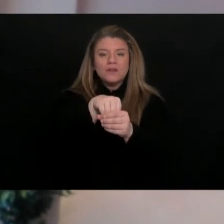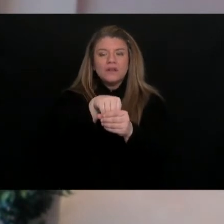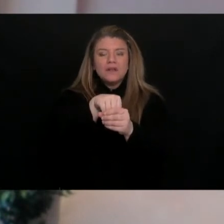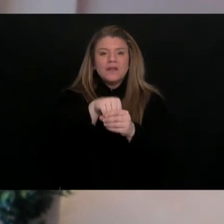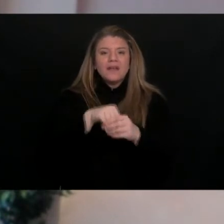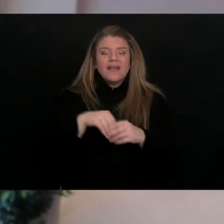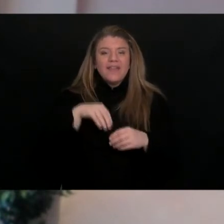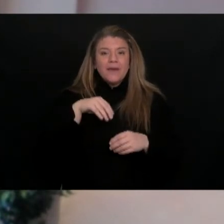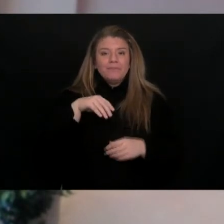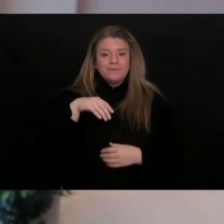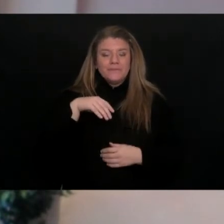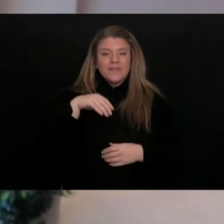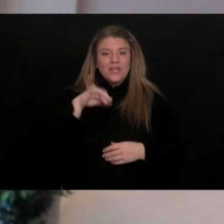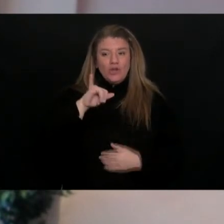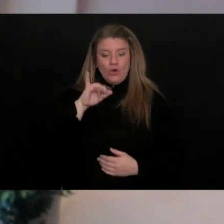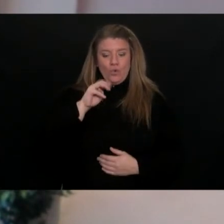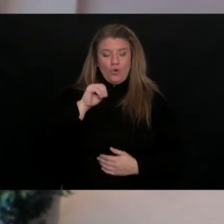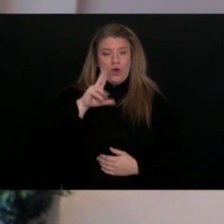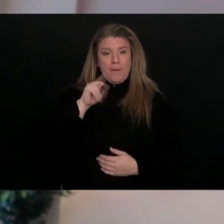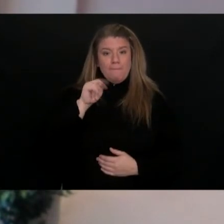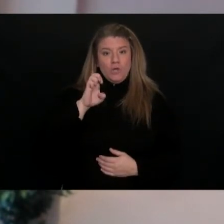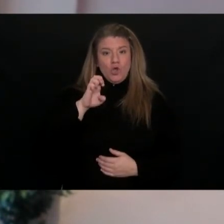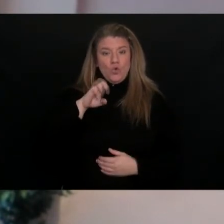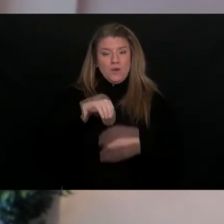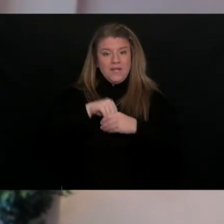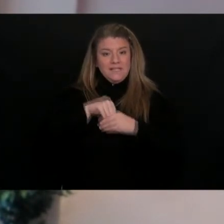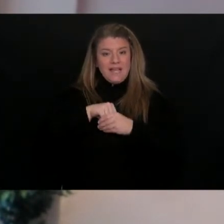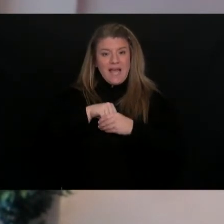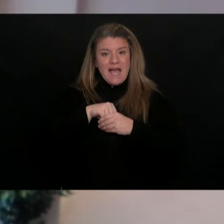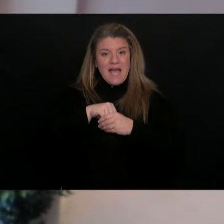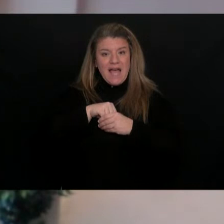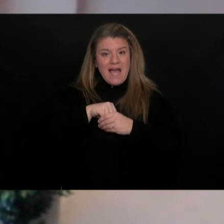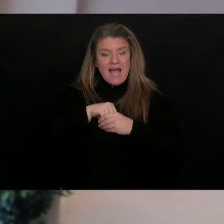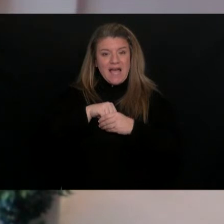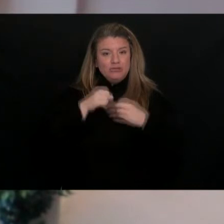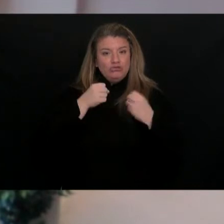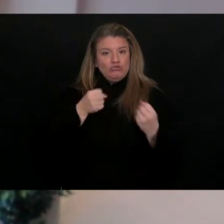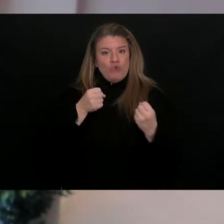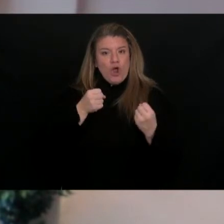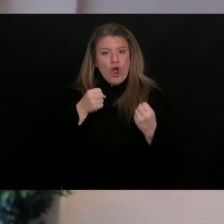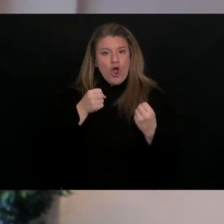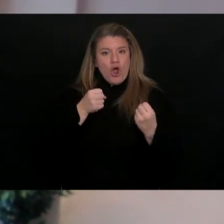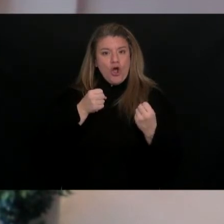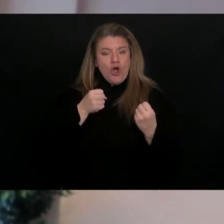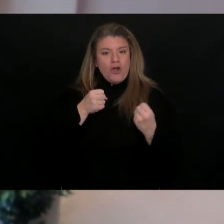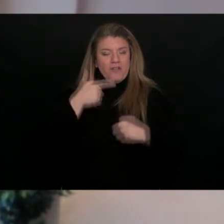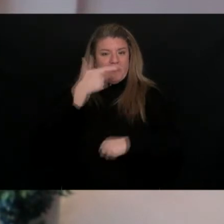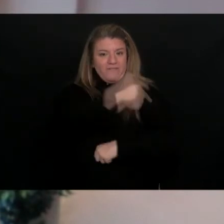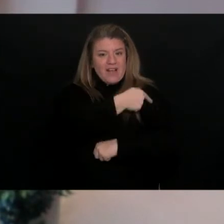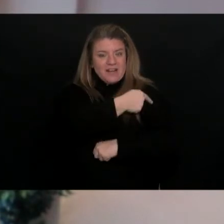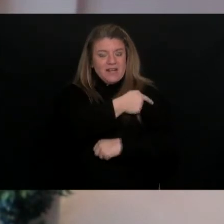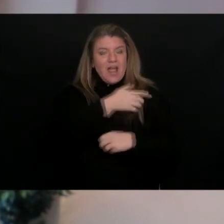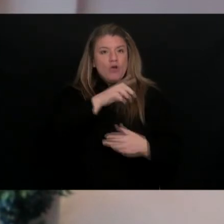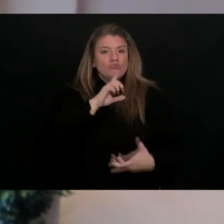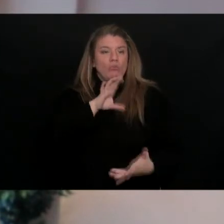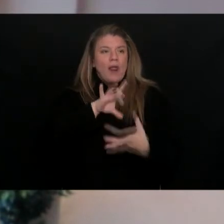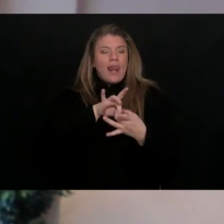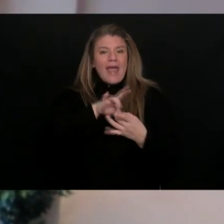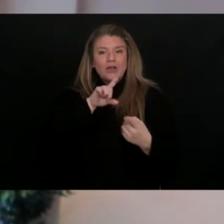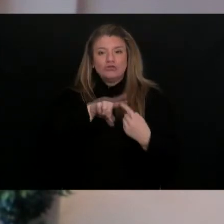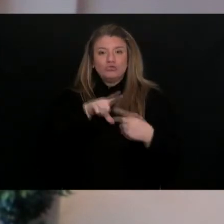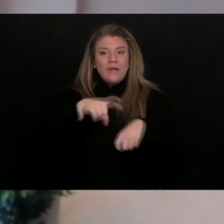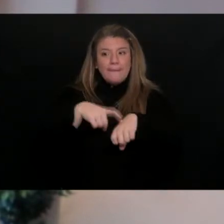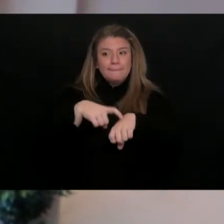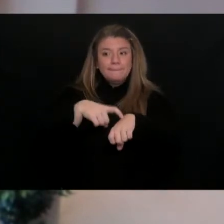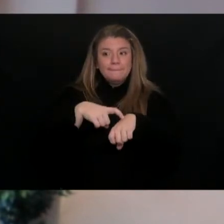potency of our immune response related to time from either, last vaccination